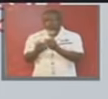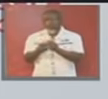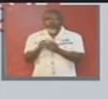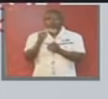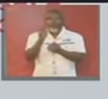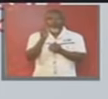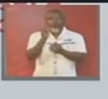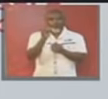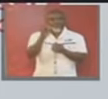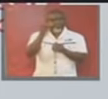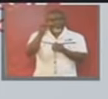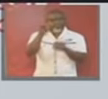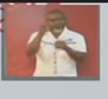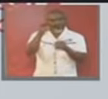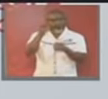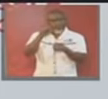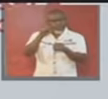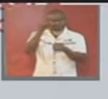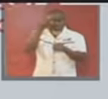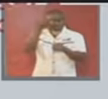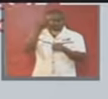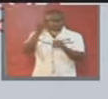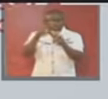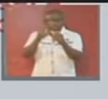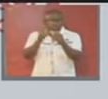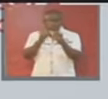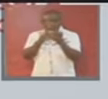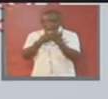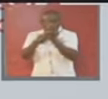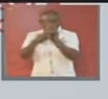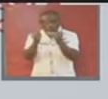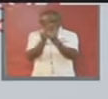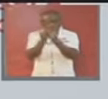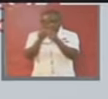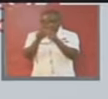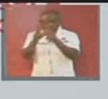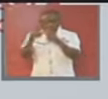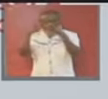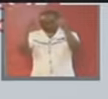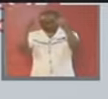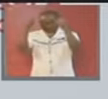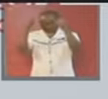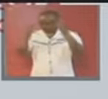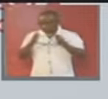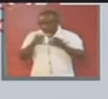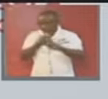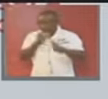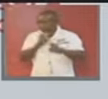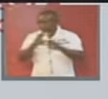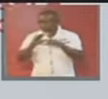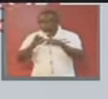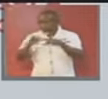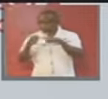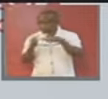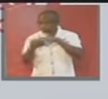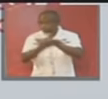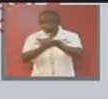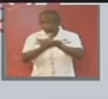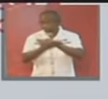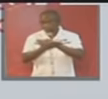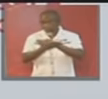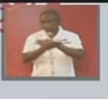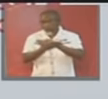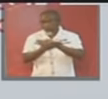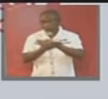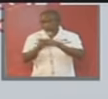way. We are monitoring how it is going there, and the final decision to do that is a decision we'll have to make between